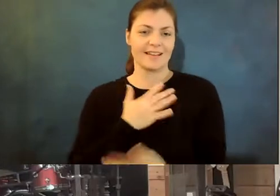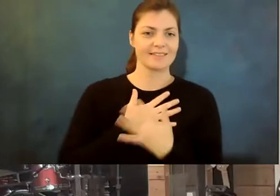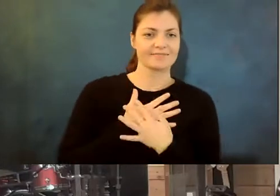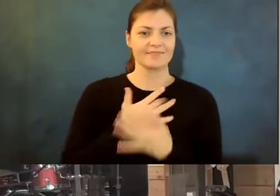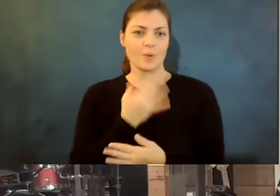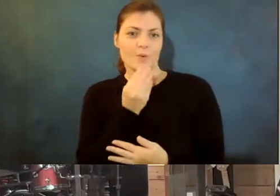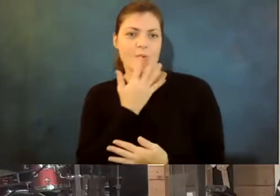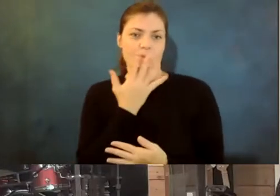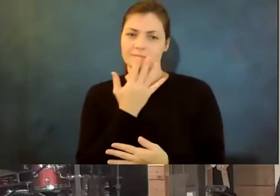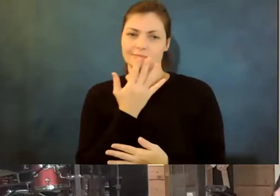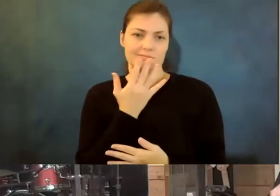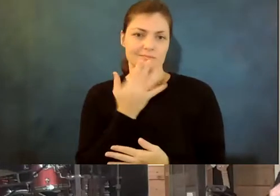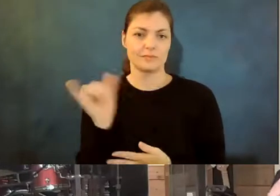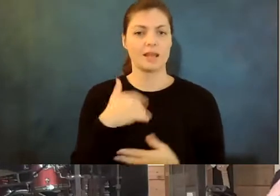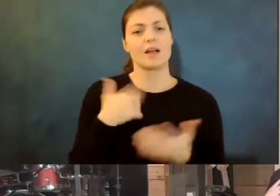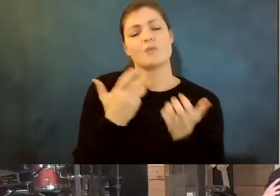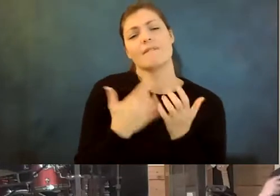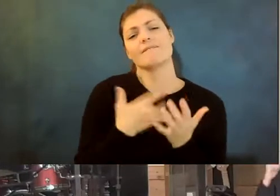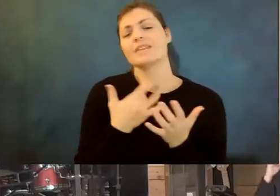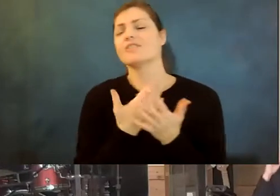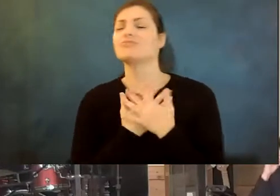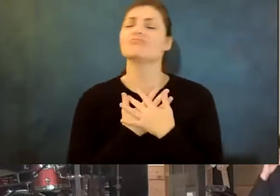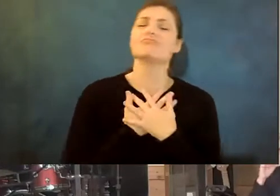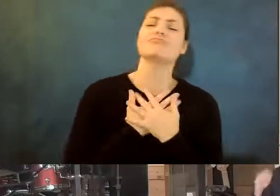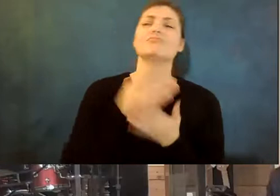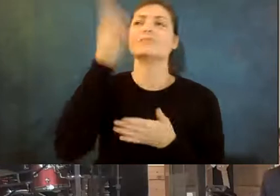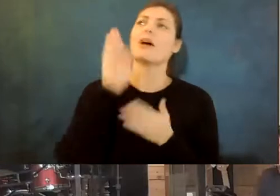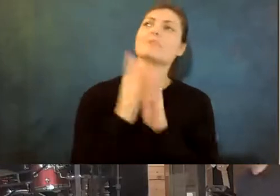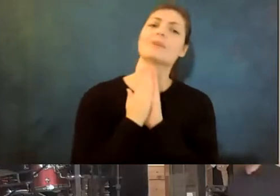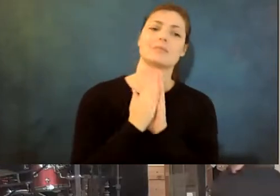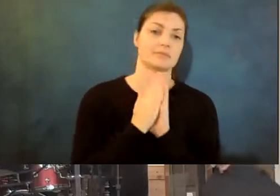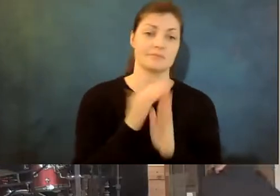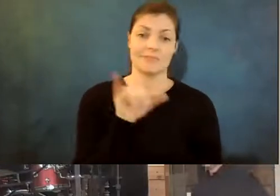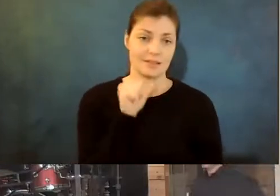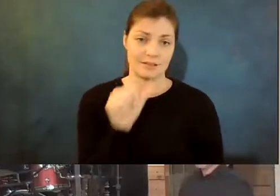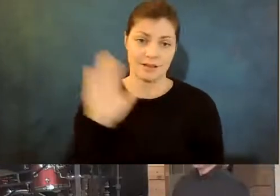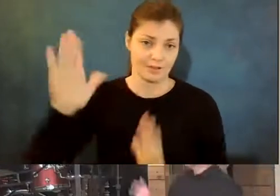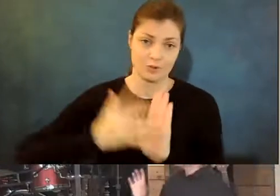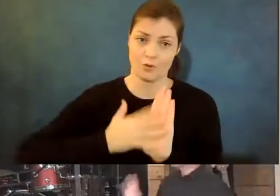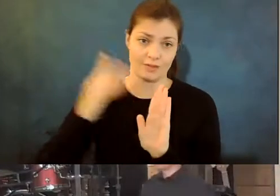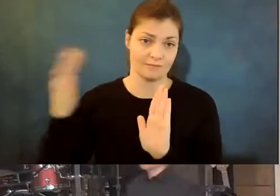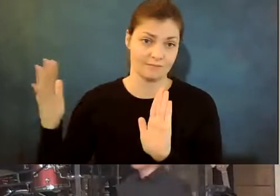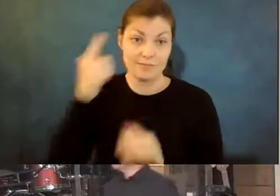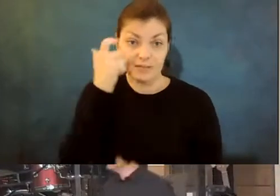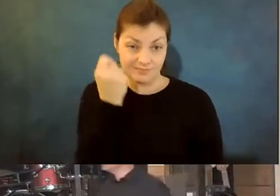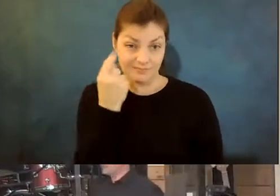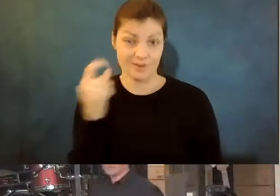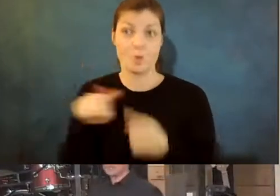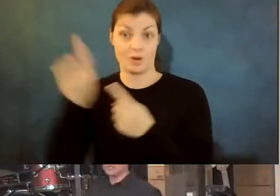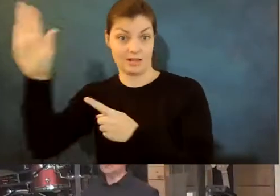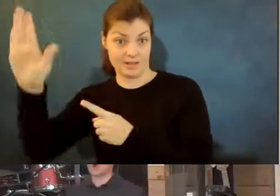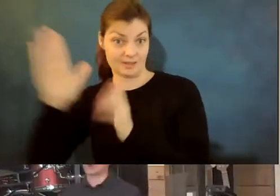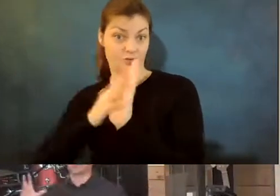fuzzies. Like, I just want to feel God's presence. Let me tell you something. That is not the Shekinah glory of God. Because when the Shekinah glory of God shows